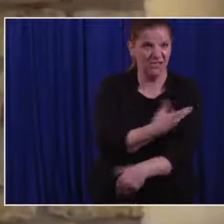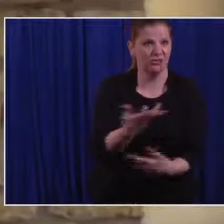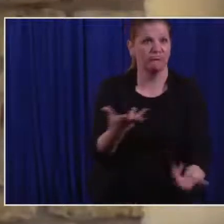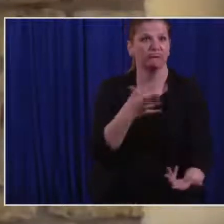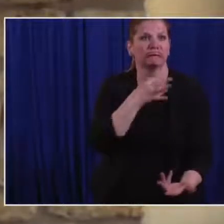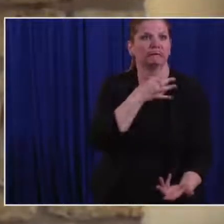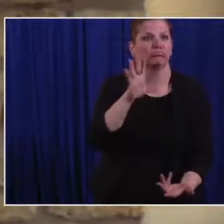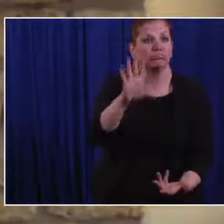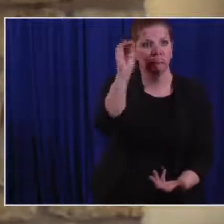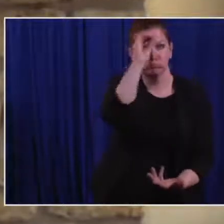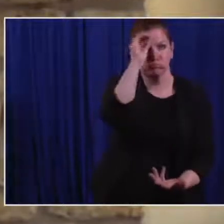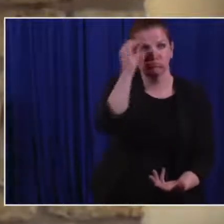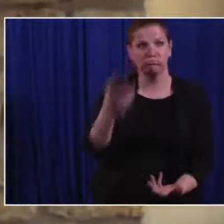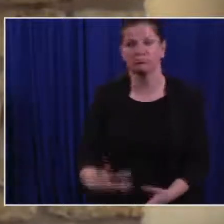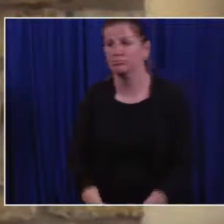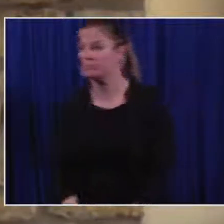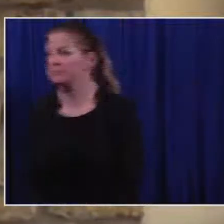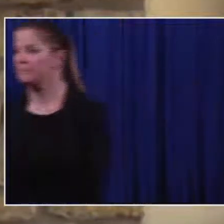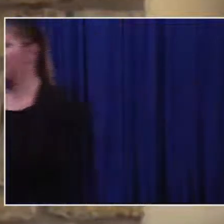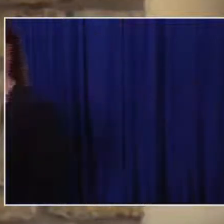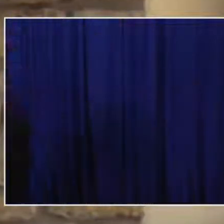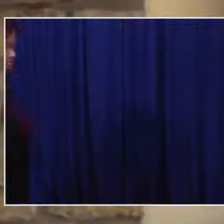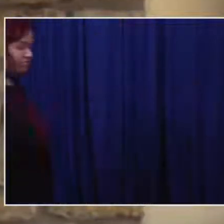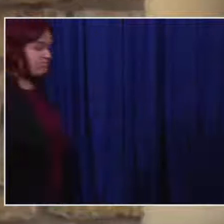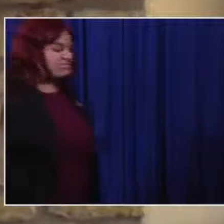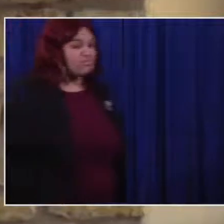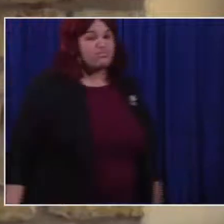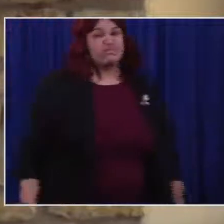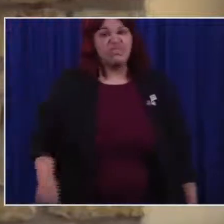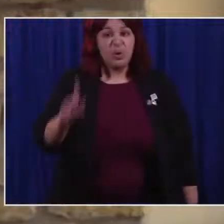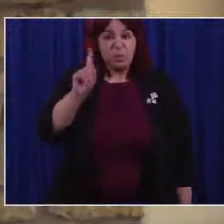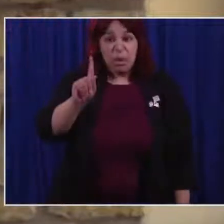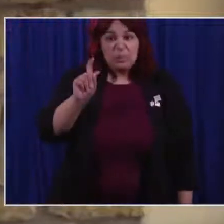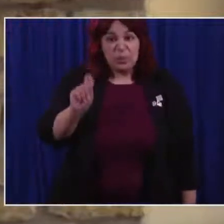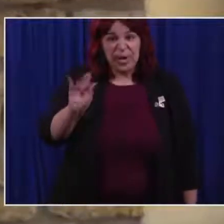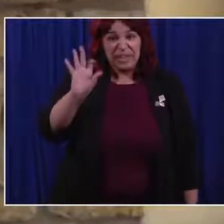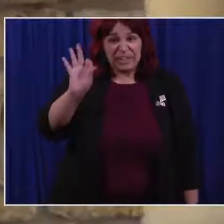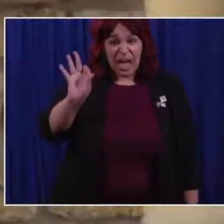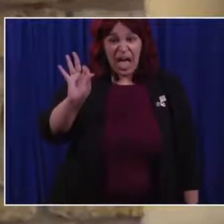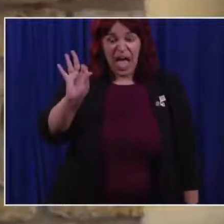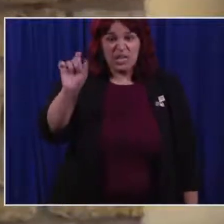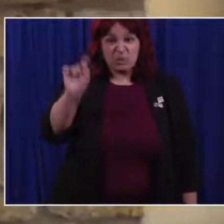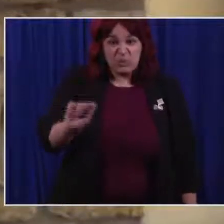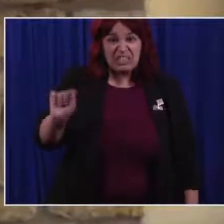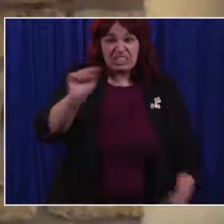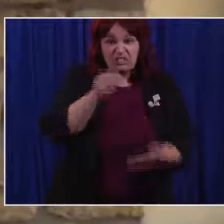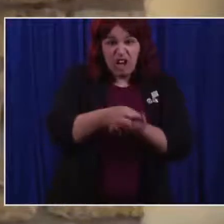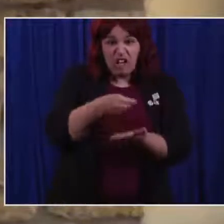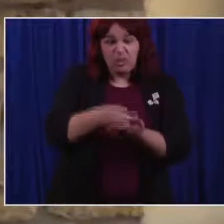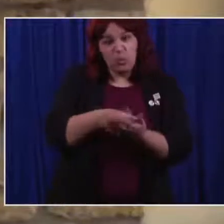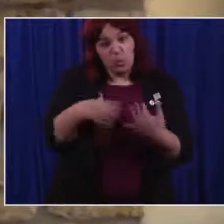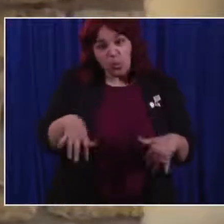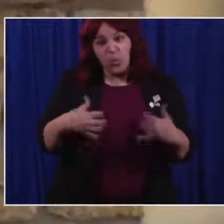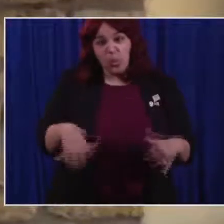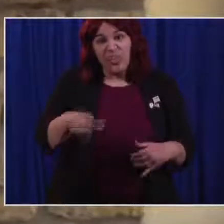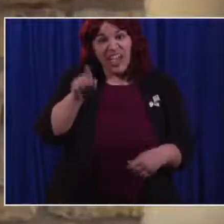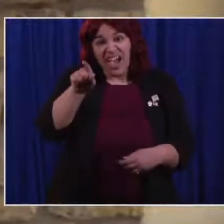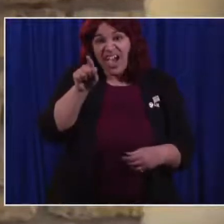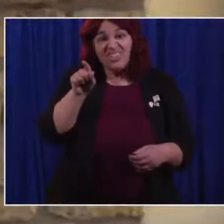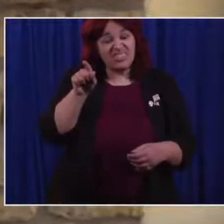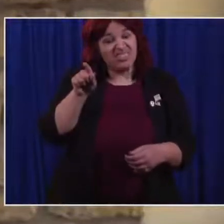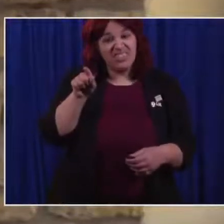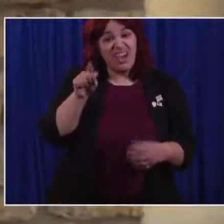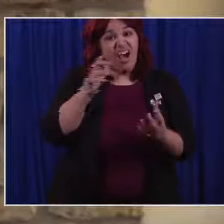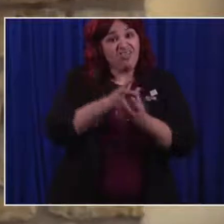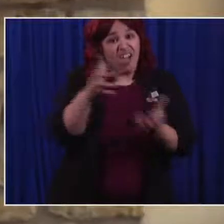an awful lot of money. And I think I talked to mayors today, I talked to county commissioners today. I think they're all going through the process that